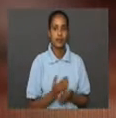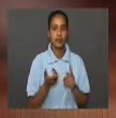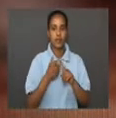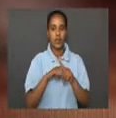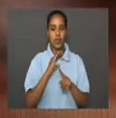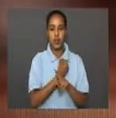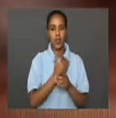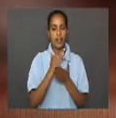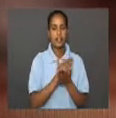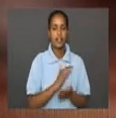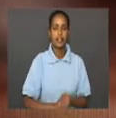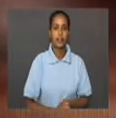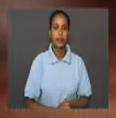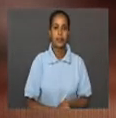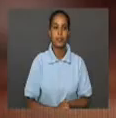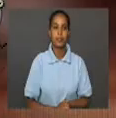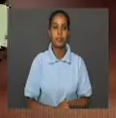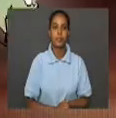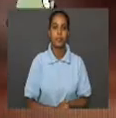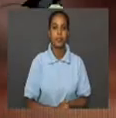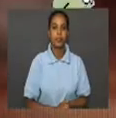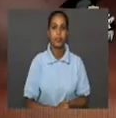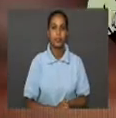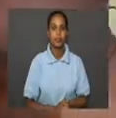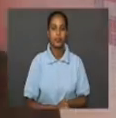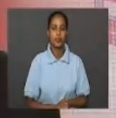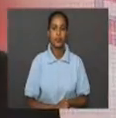Let's get back to our lesson.